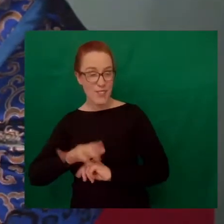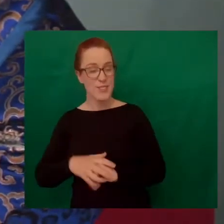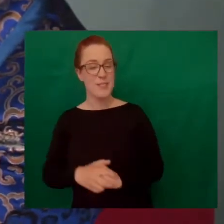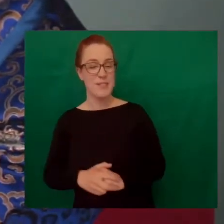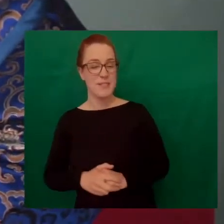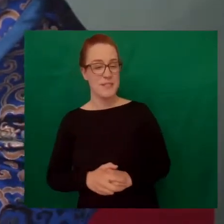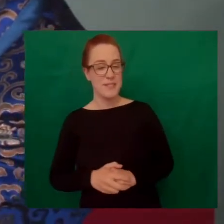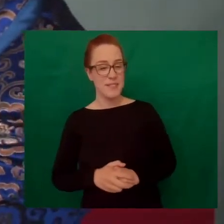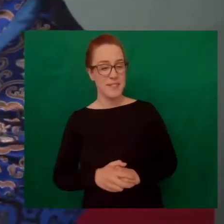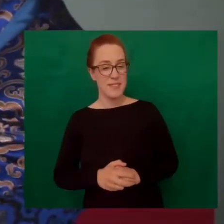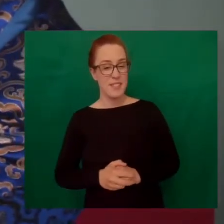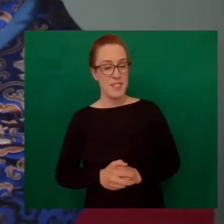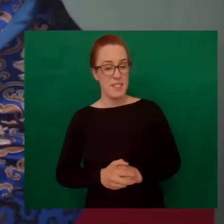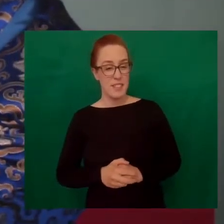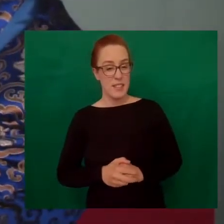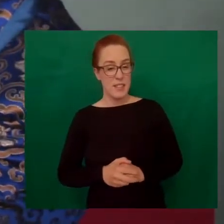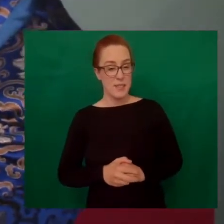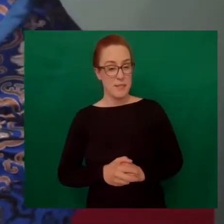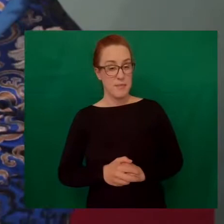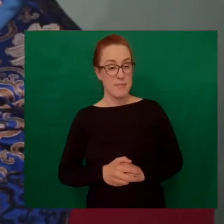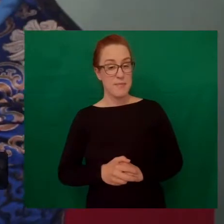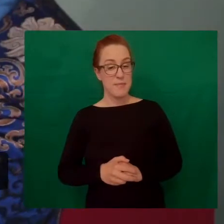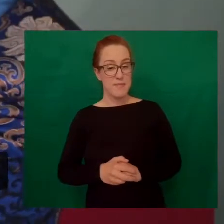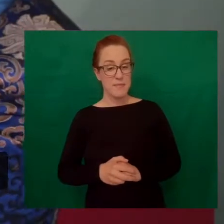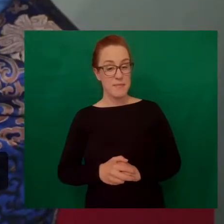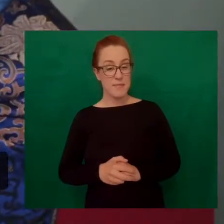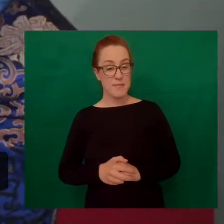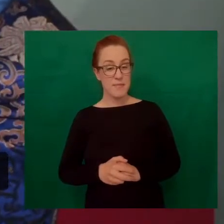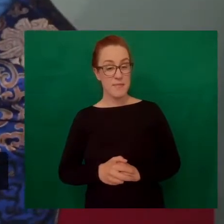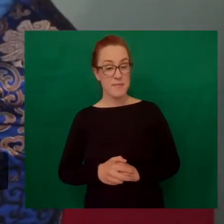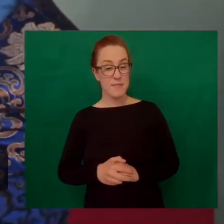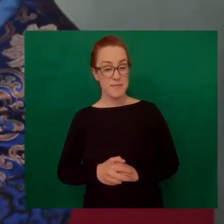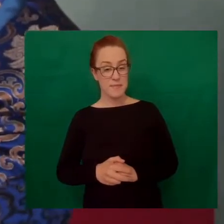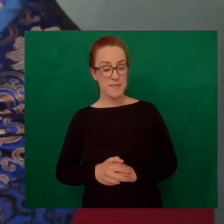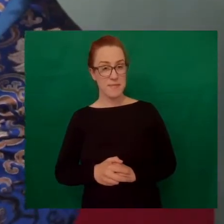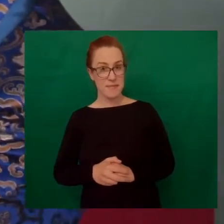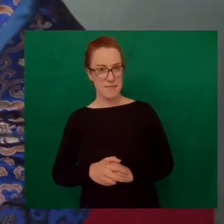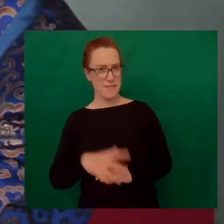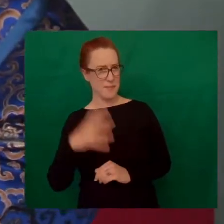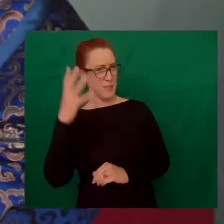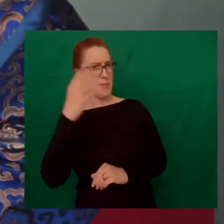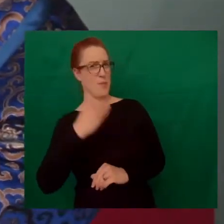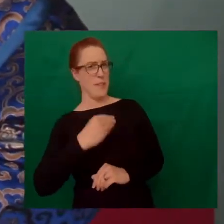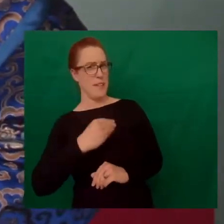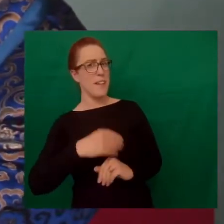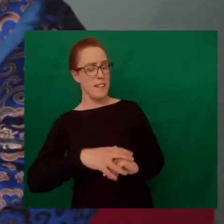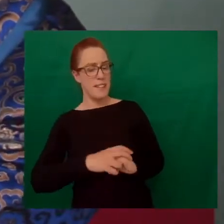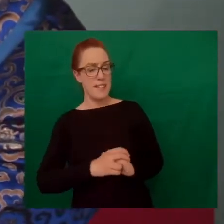year. Just gorgeous.